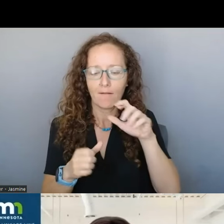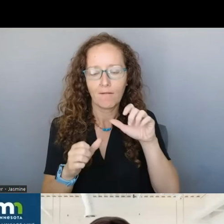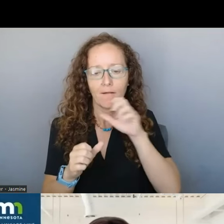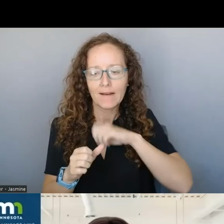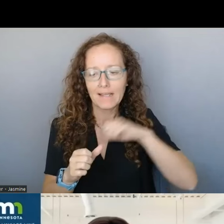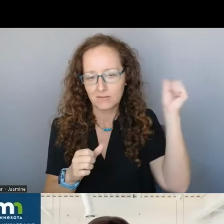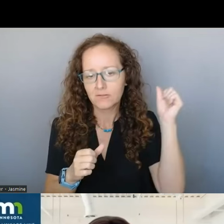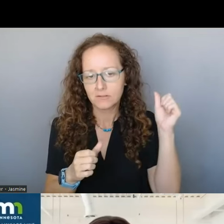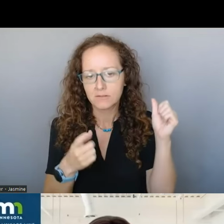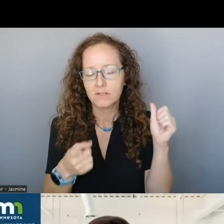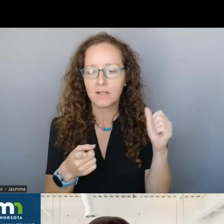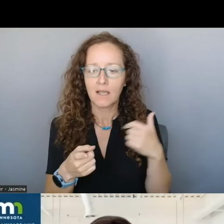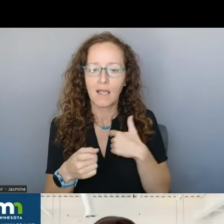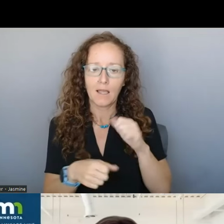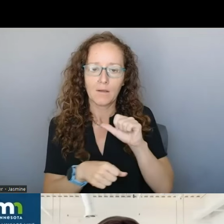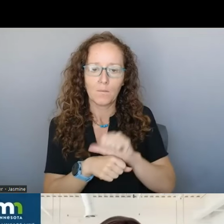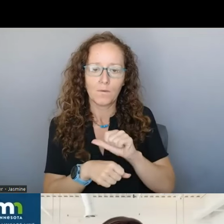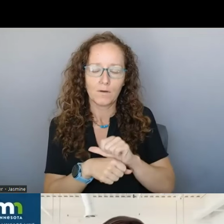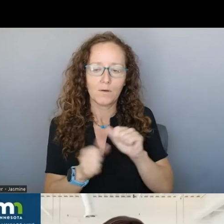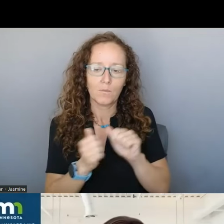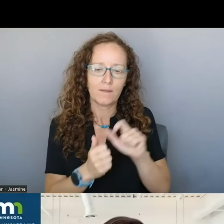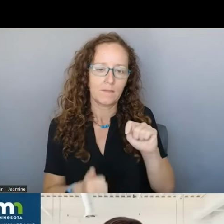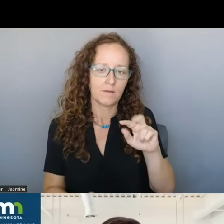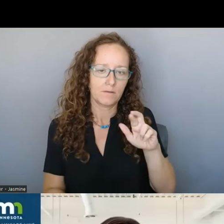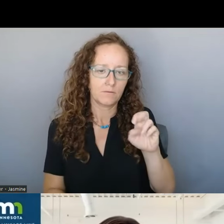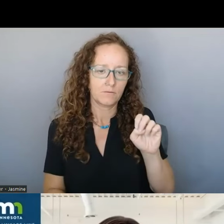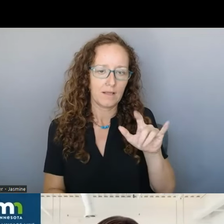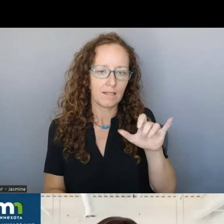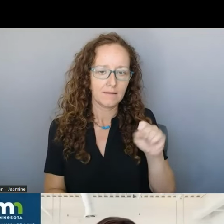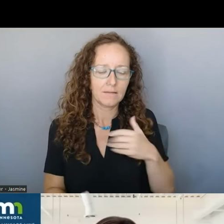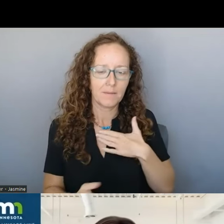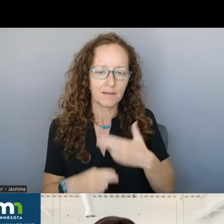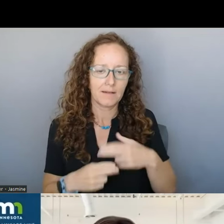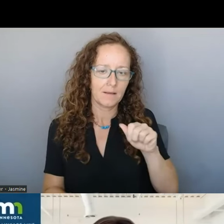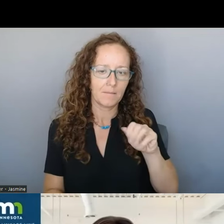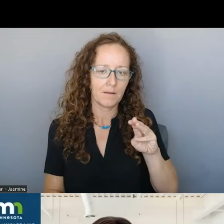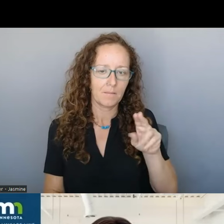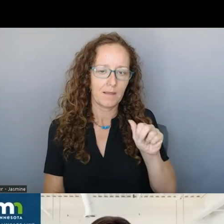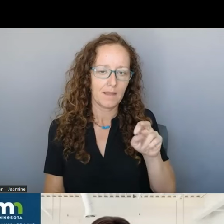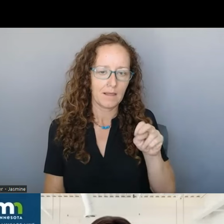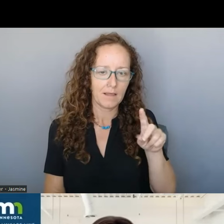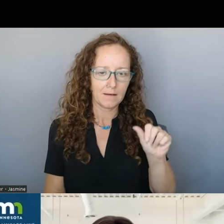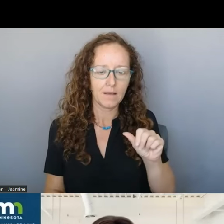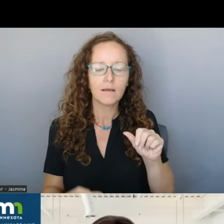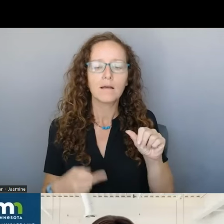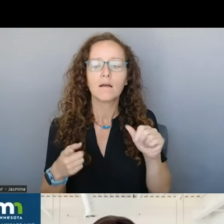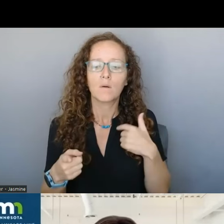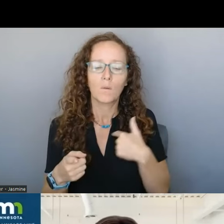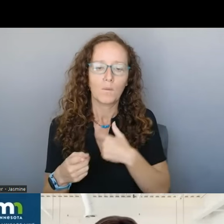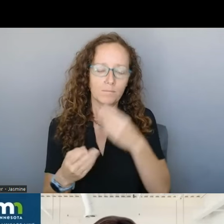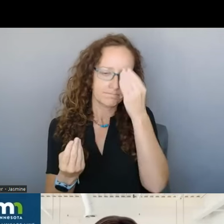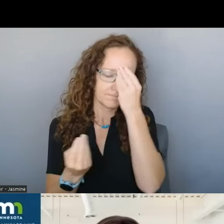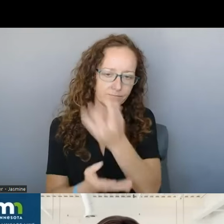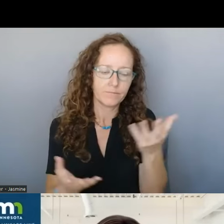and assistance to older adults, families, and caregivers. I'm joined today by Kelly. She is one of our volunteers here